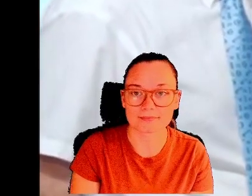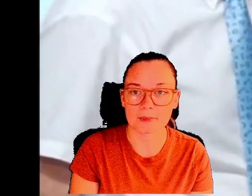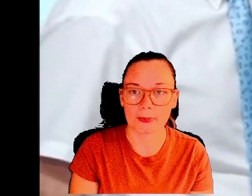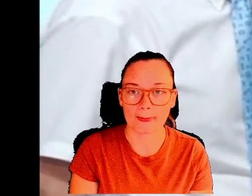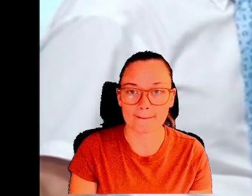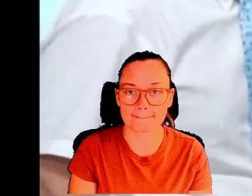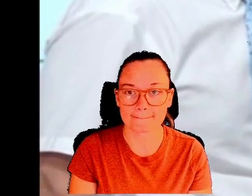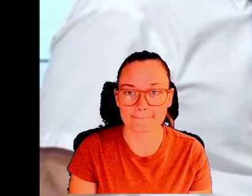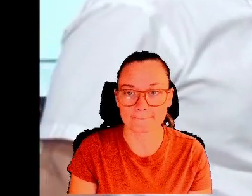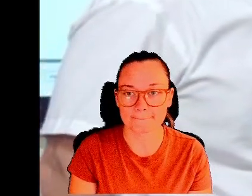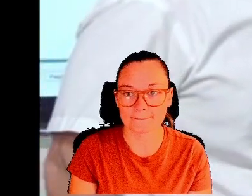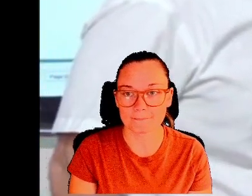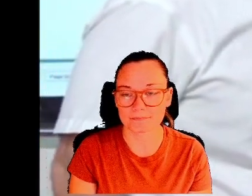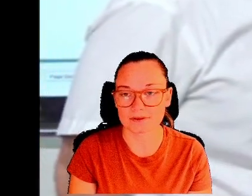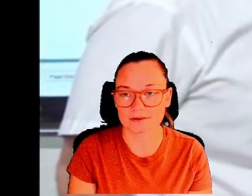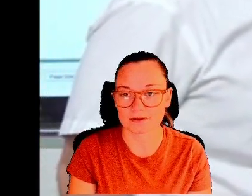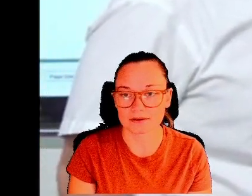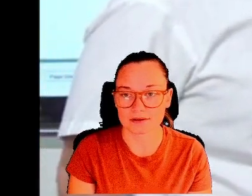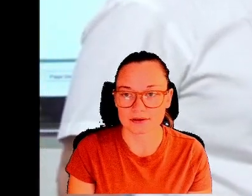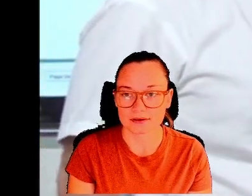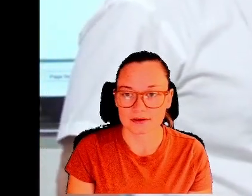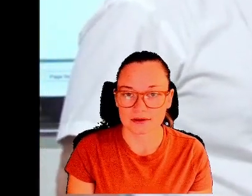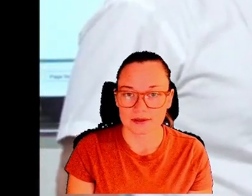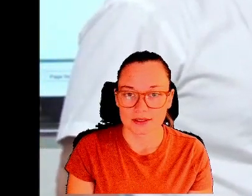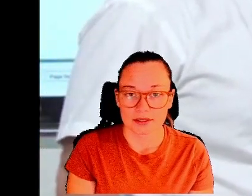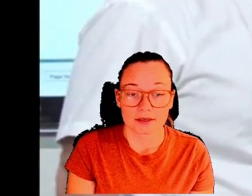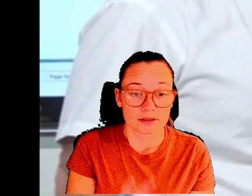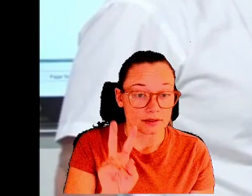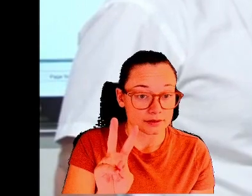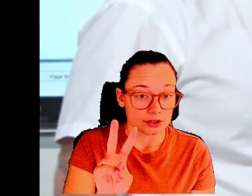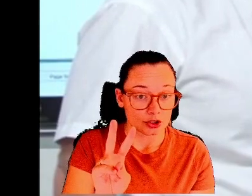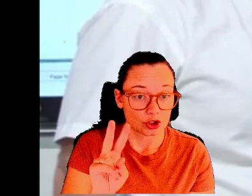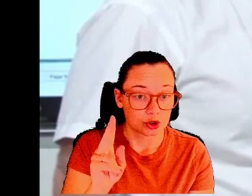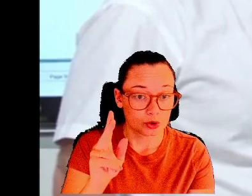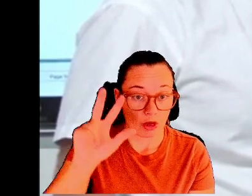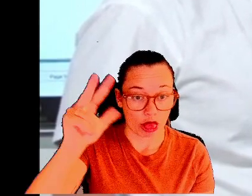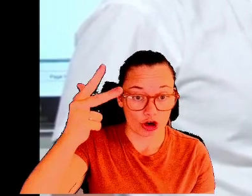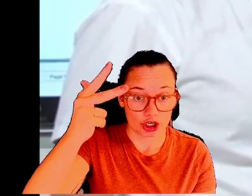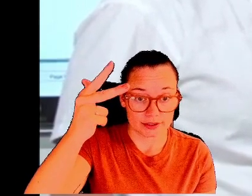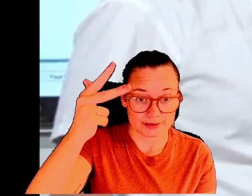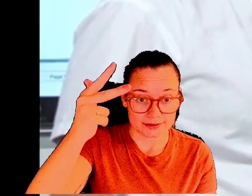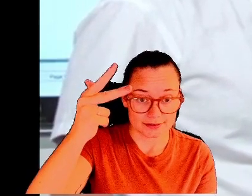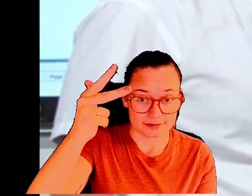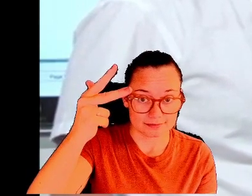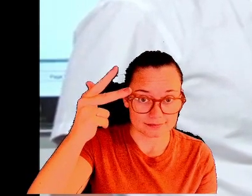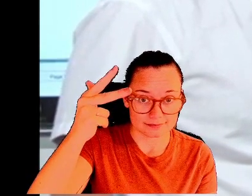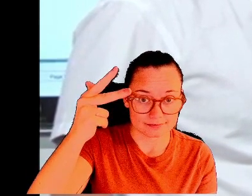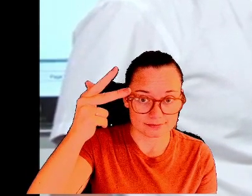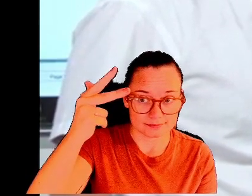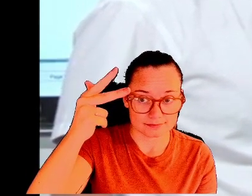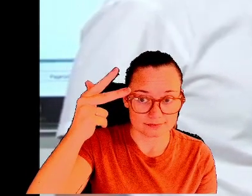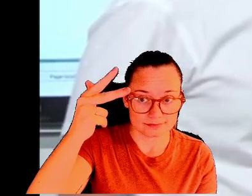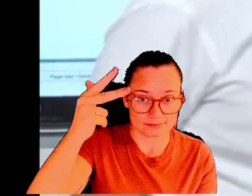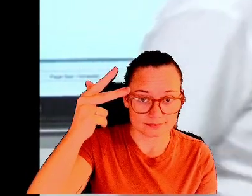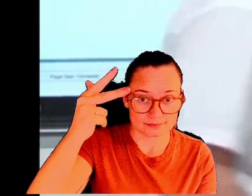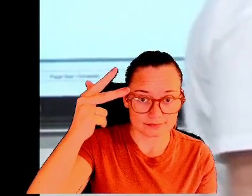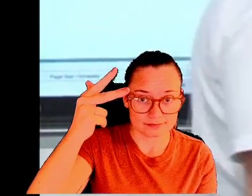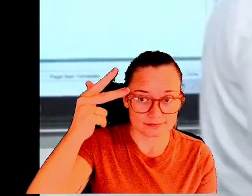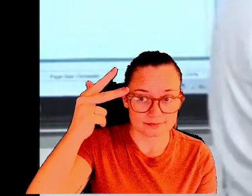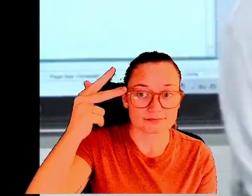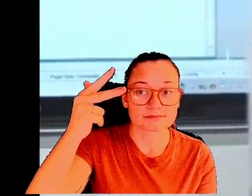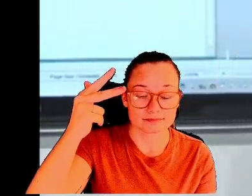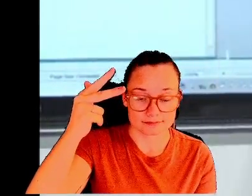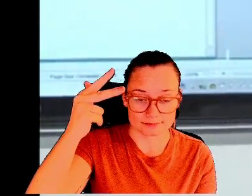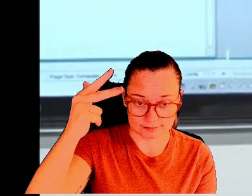12. Well, what is 2 to the 3? Jackson? 8. Now multiply